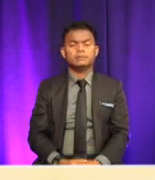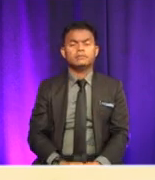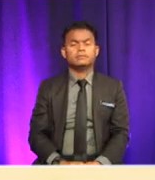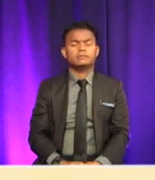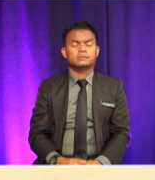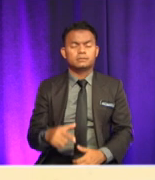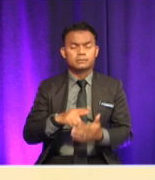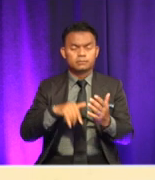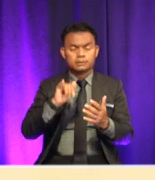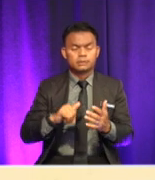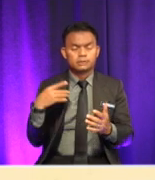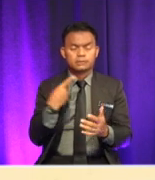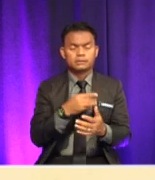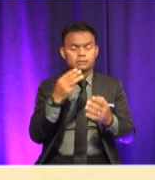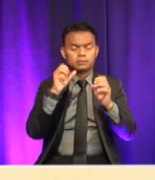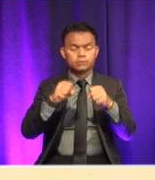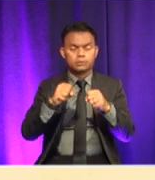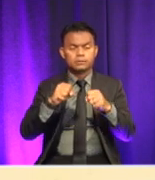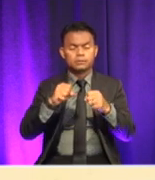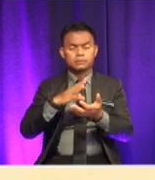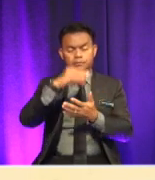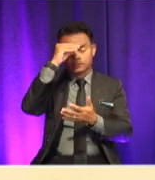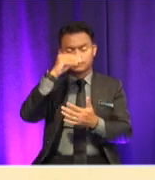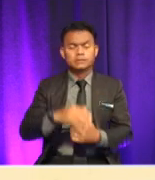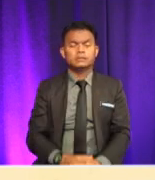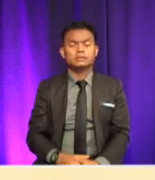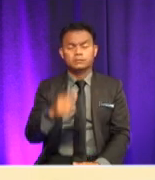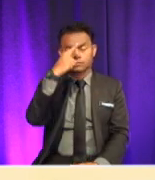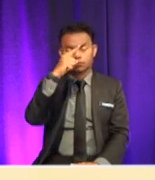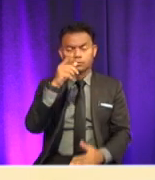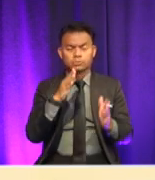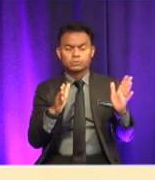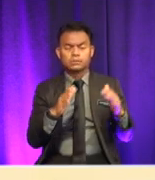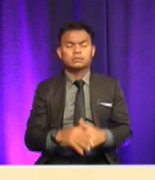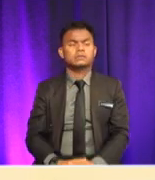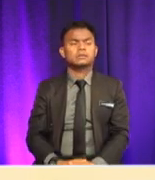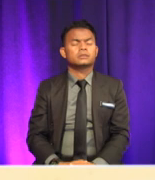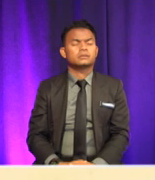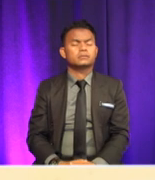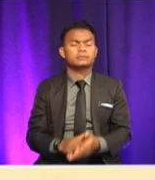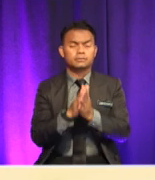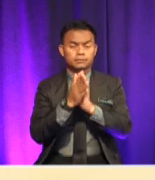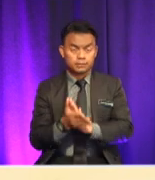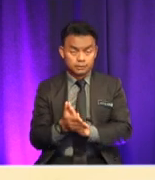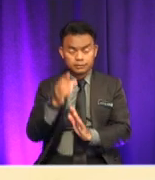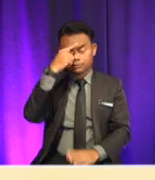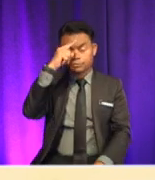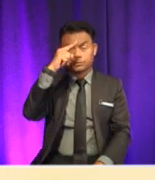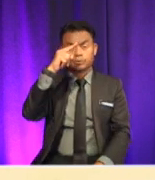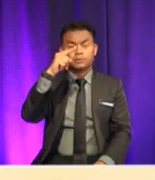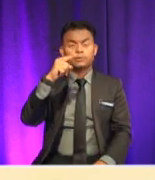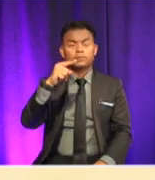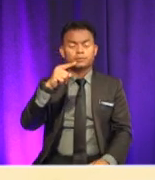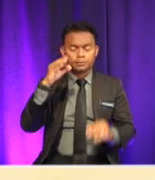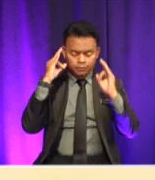beyond surface meaning. What else can we dig up? What else can the scene reveal us? So, on the point of Lani, so